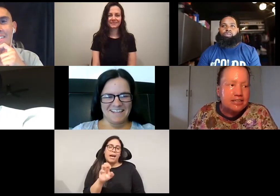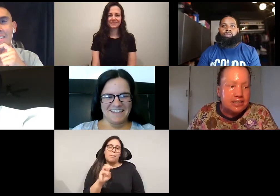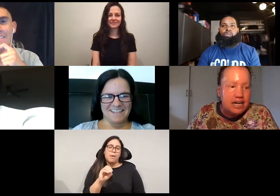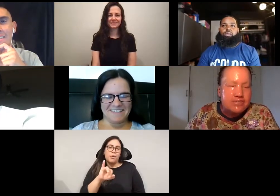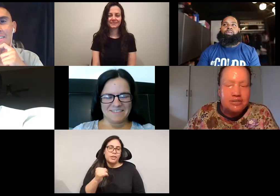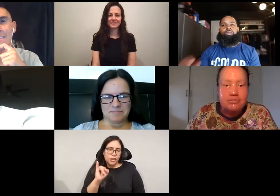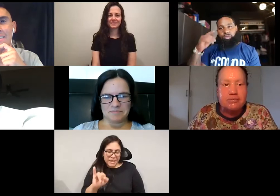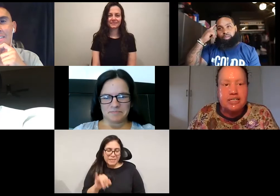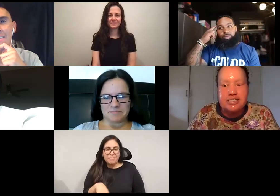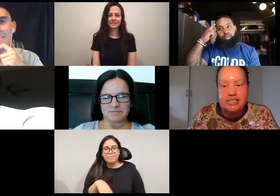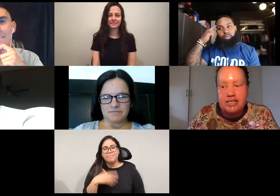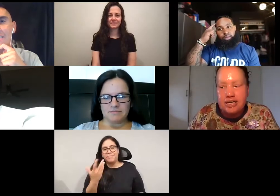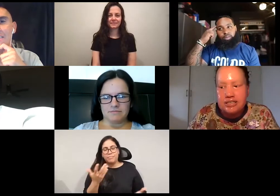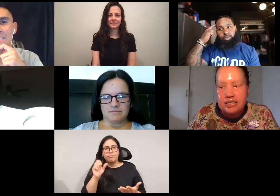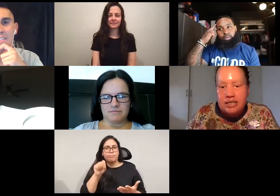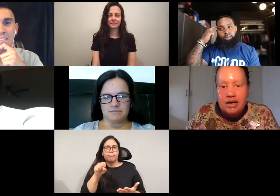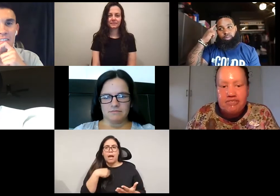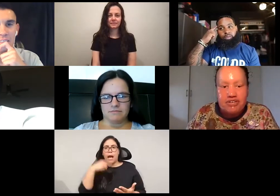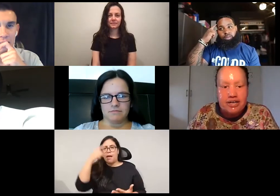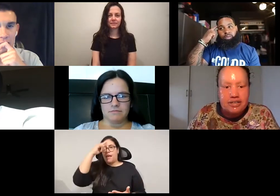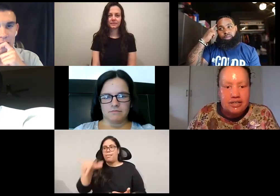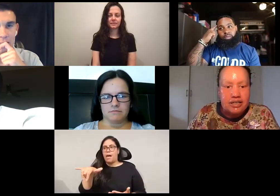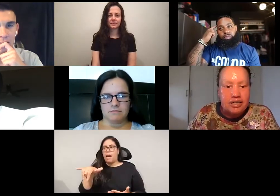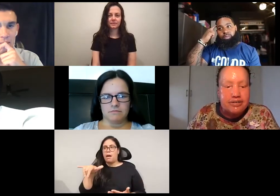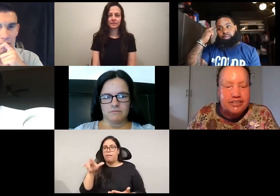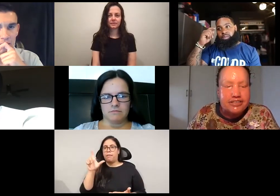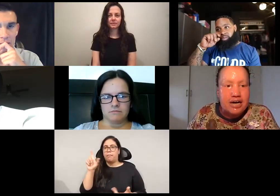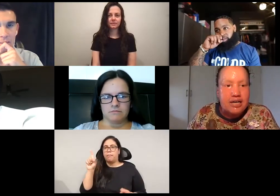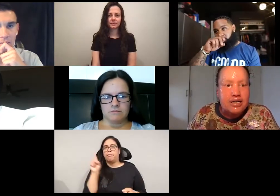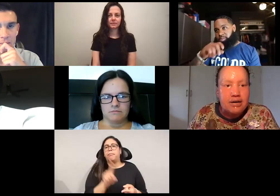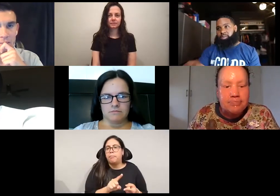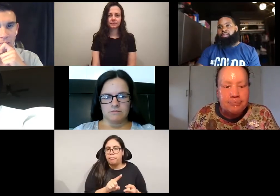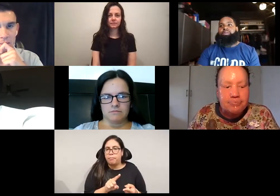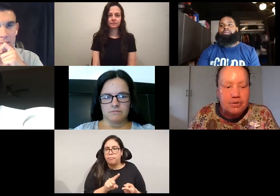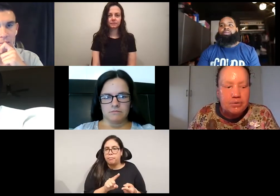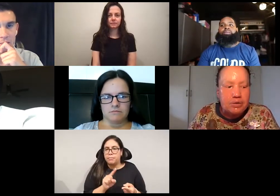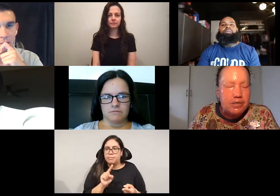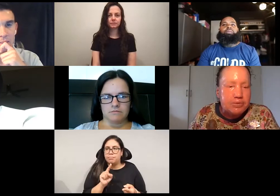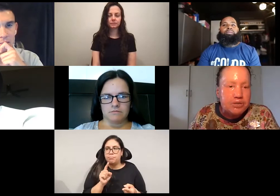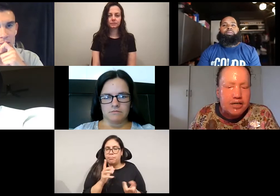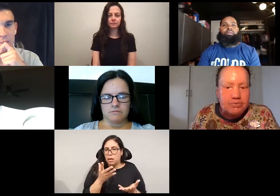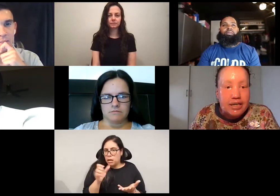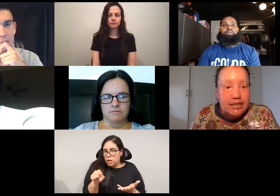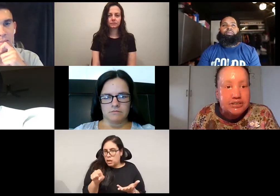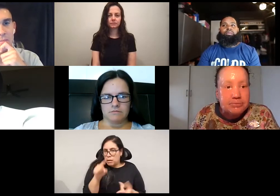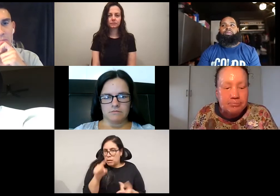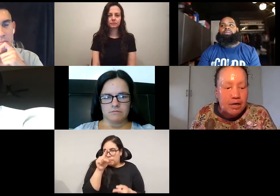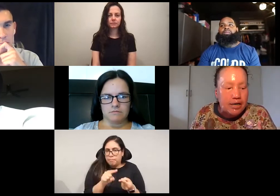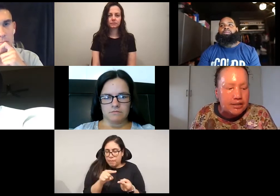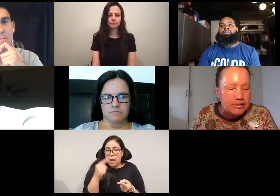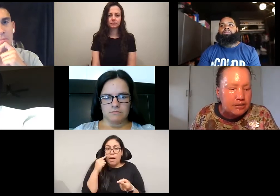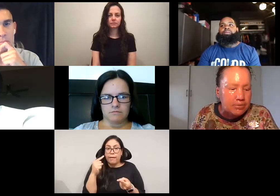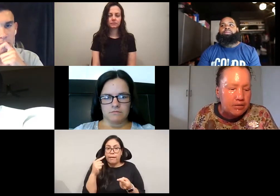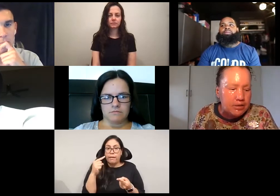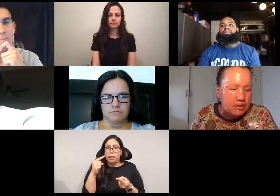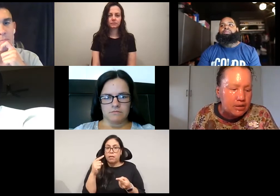Yeah, I think that it absolutely minimizes it. And I find it hilarious that when people try and relate to